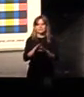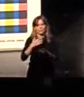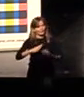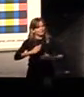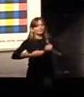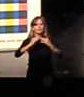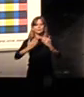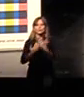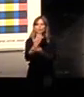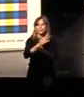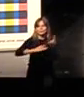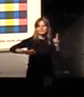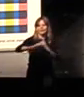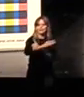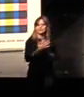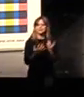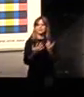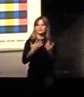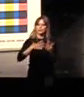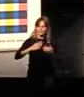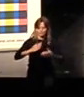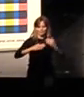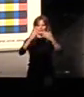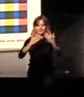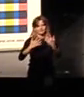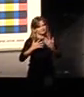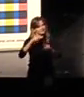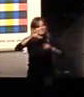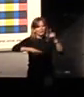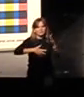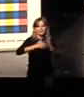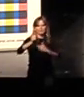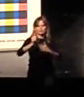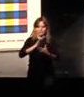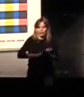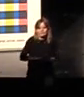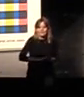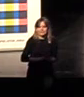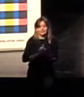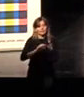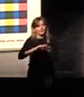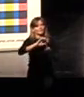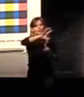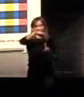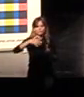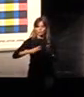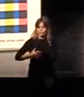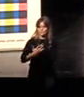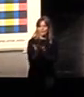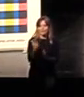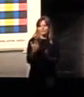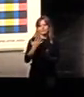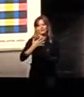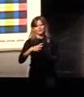nieuwssite die we in metropolitain multi coachen context en ik de countries want to survive de heft to find a place